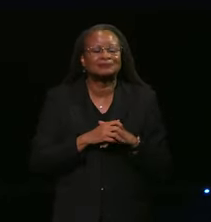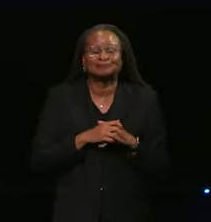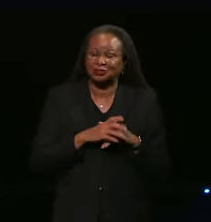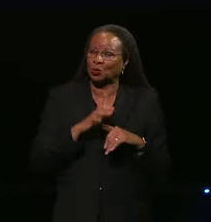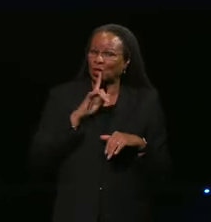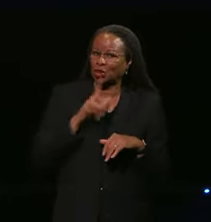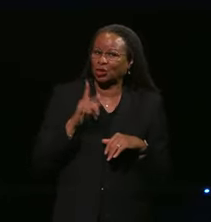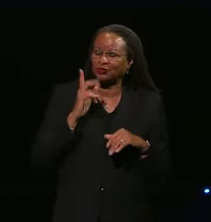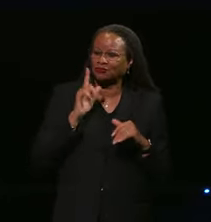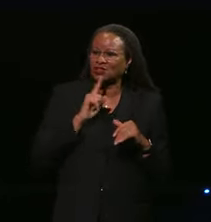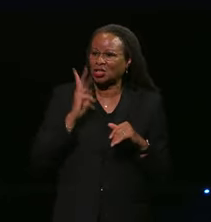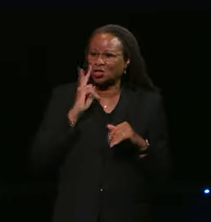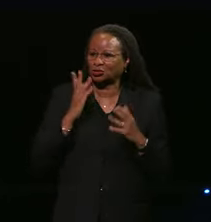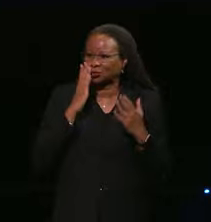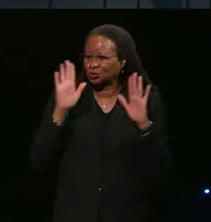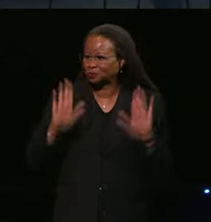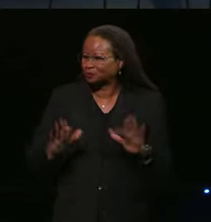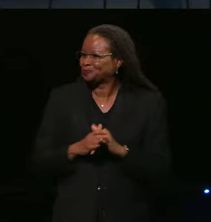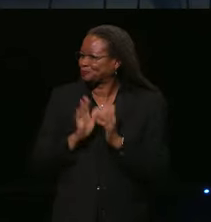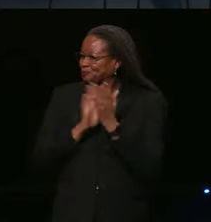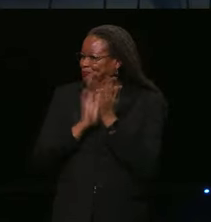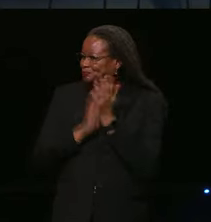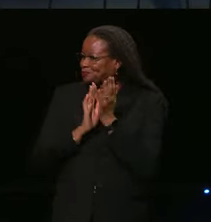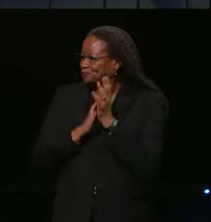great. And just to add to that,